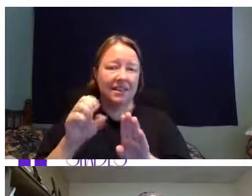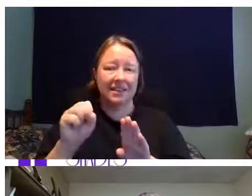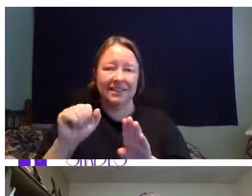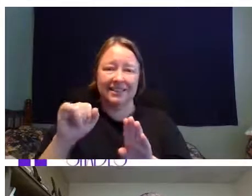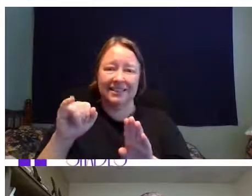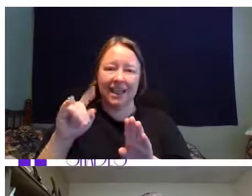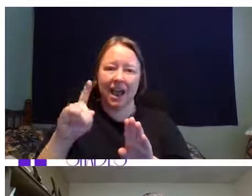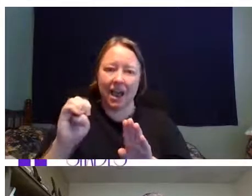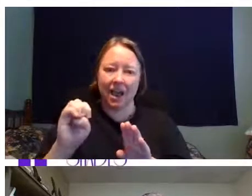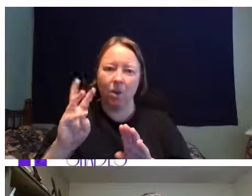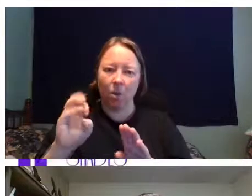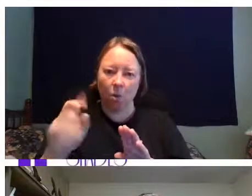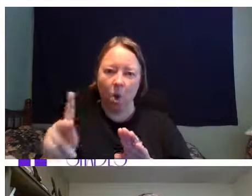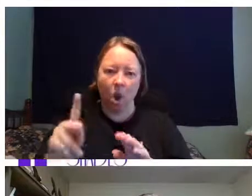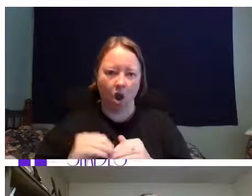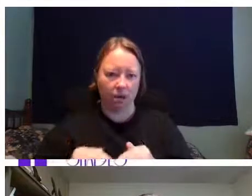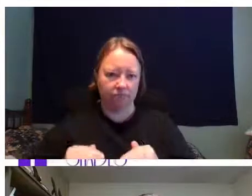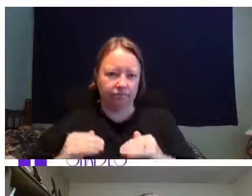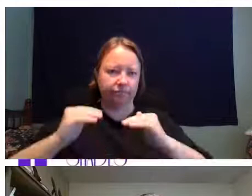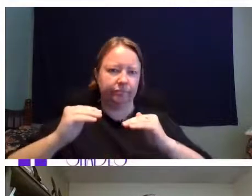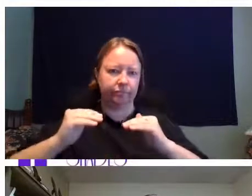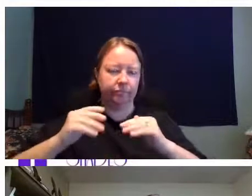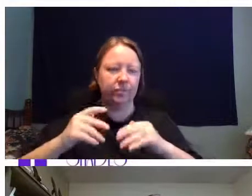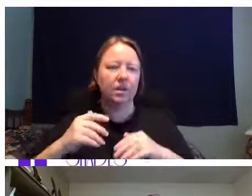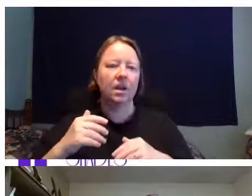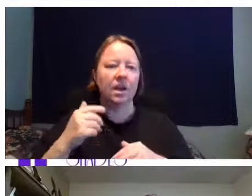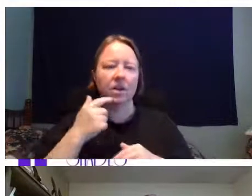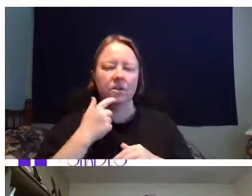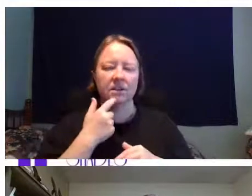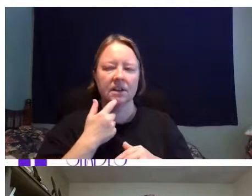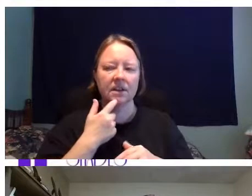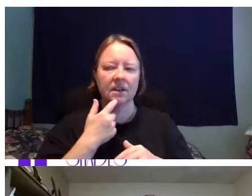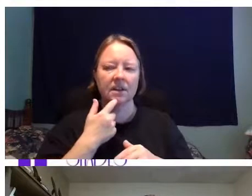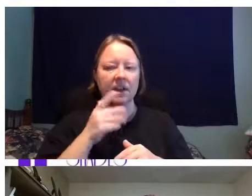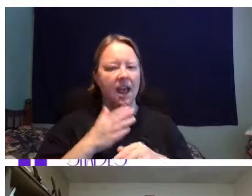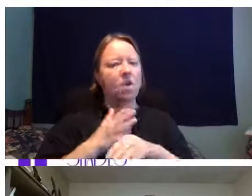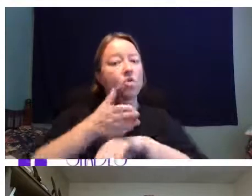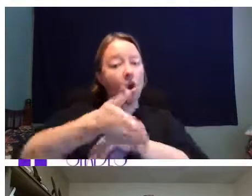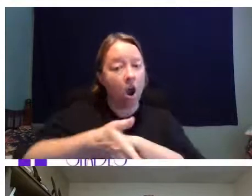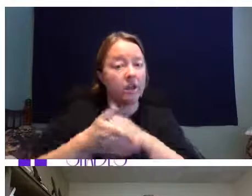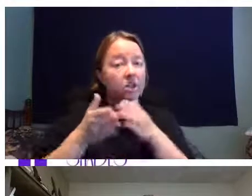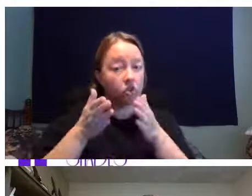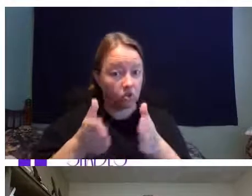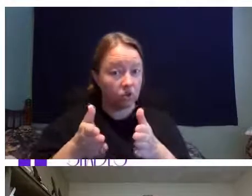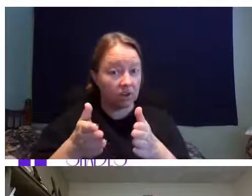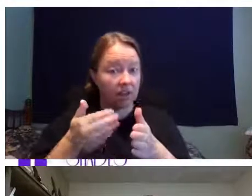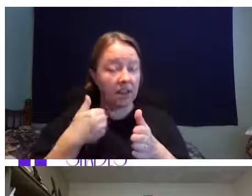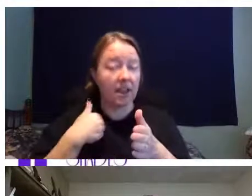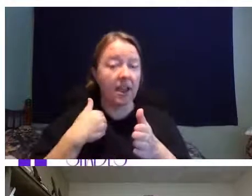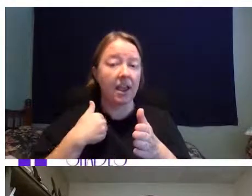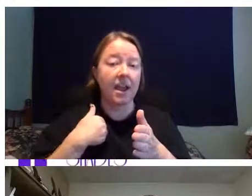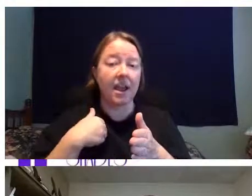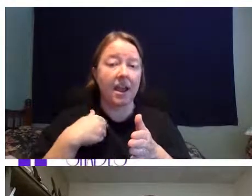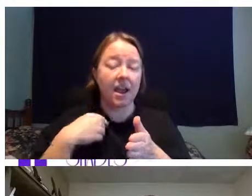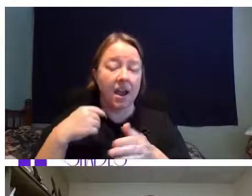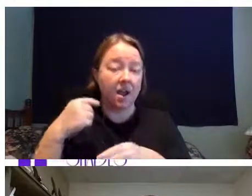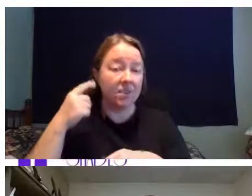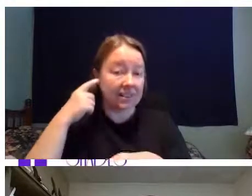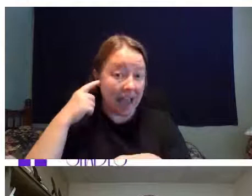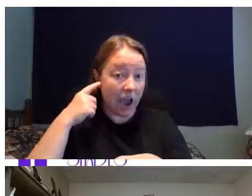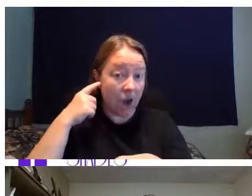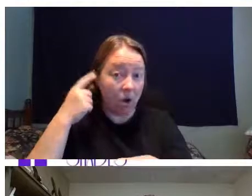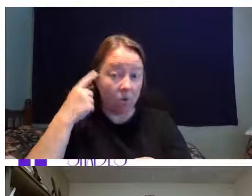themselves, even I would say, like, crossing the street, they have, like, sounds for the